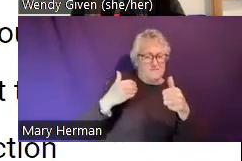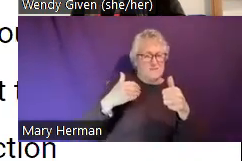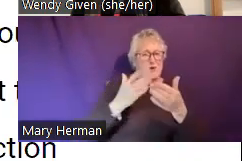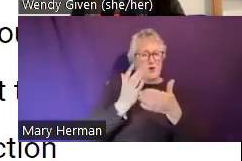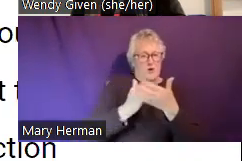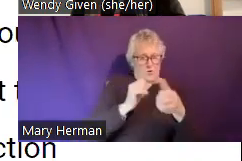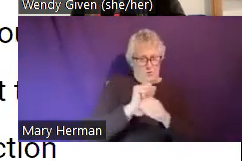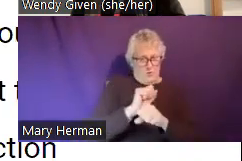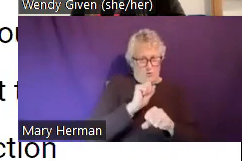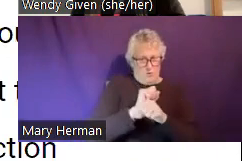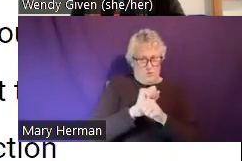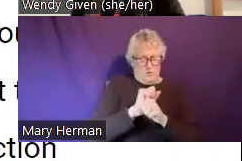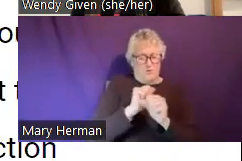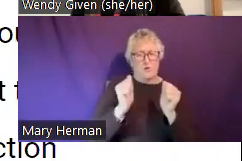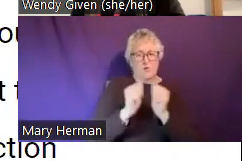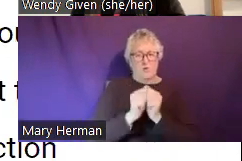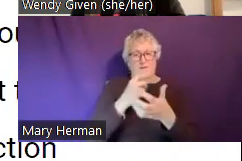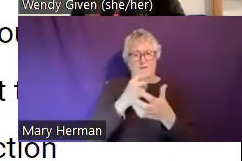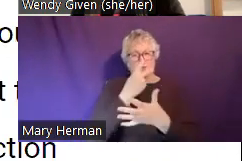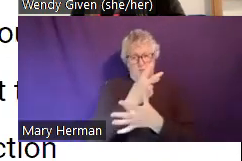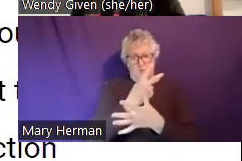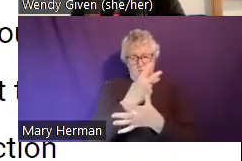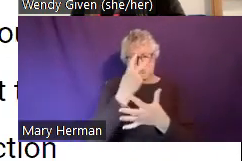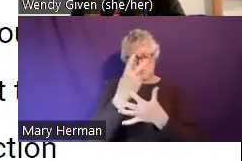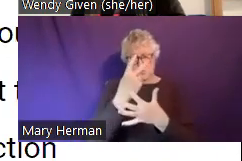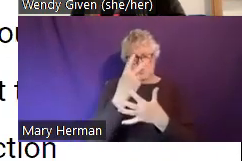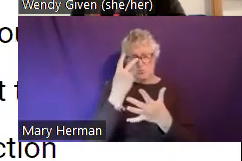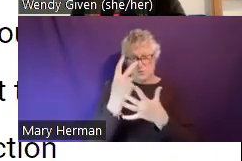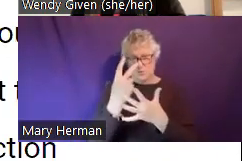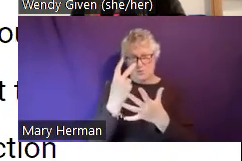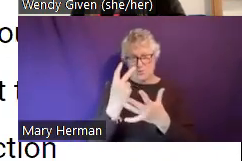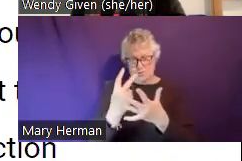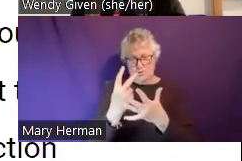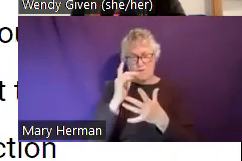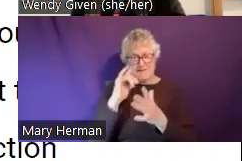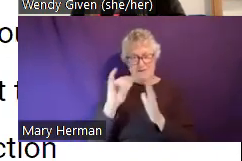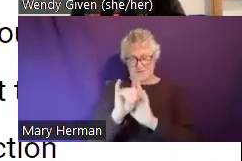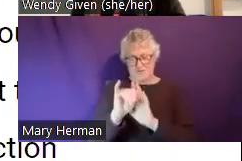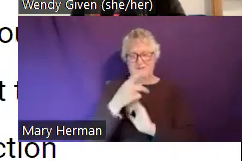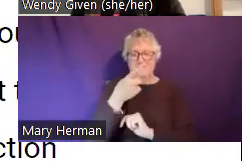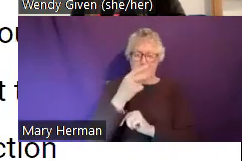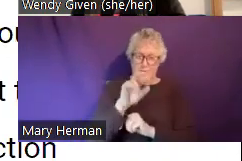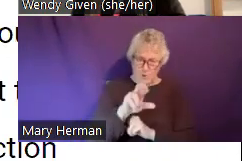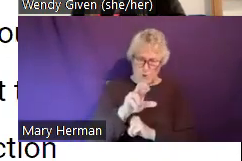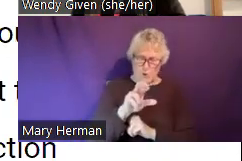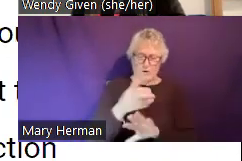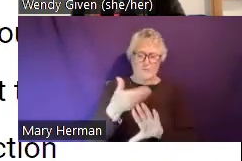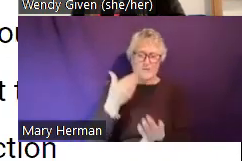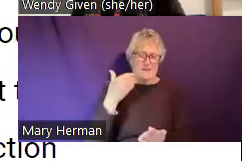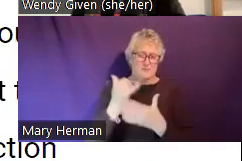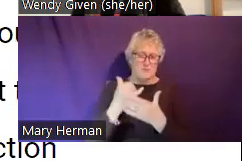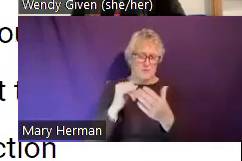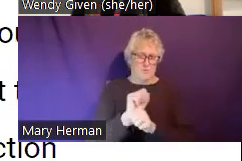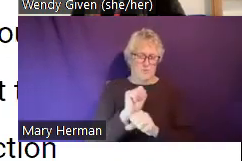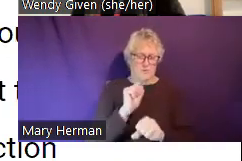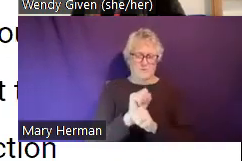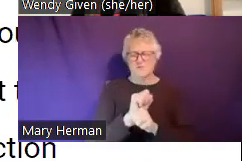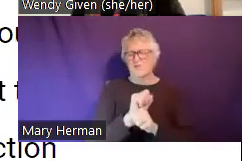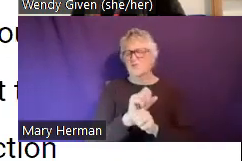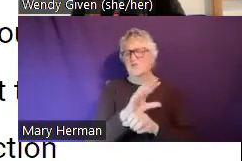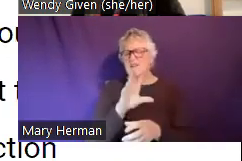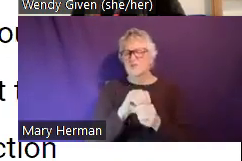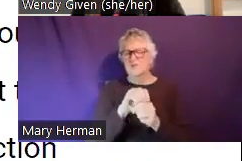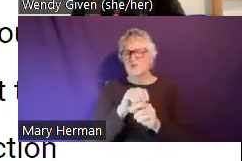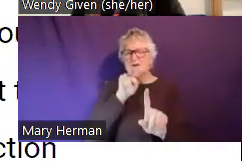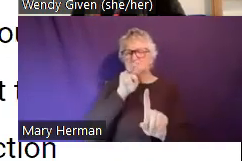each artwork allows you to submit 2 images. So you can include a detail or a different view. You know, and